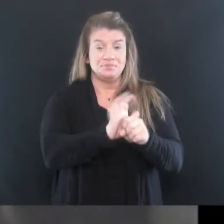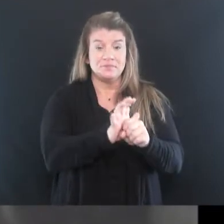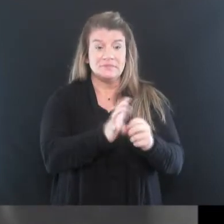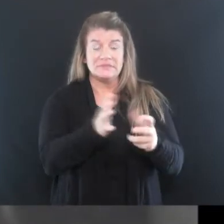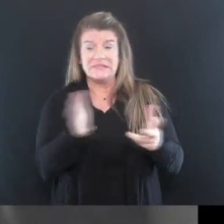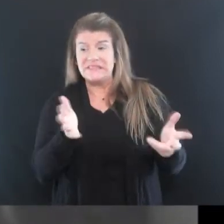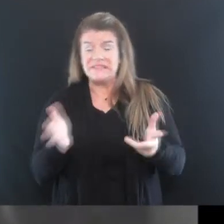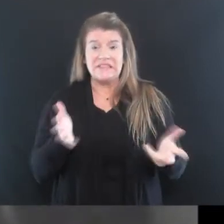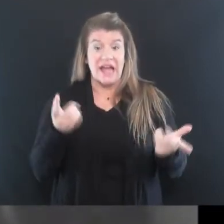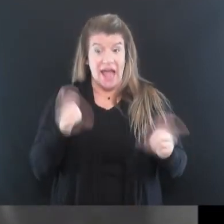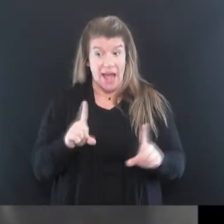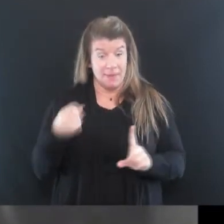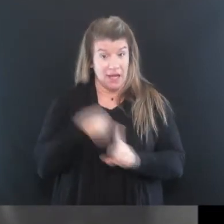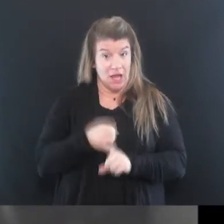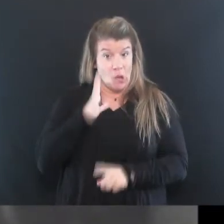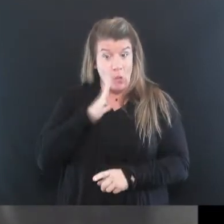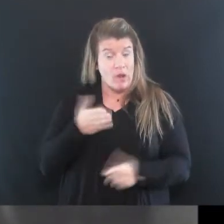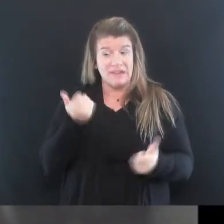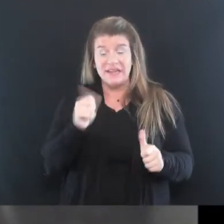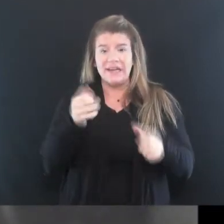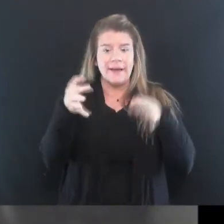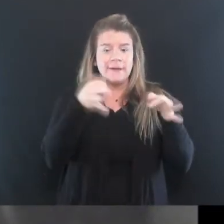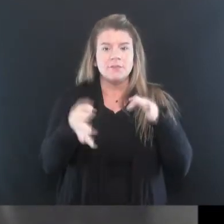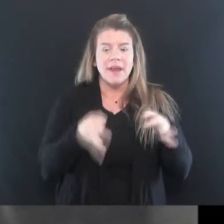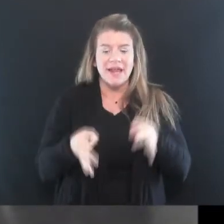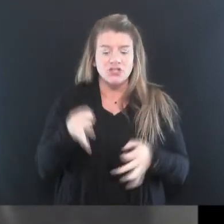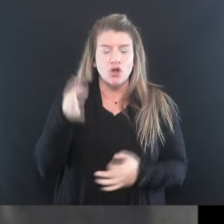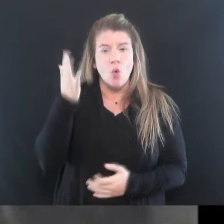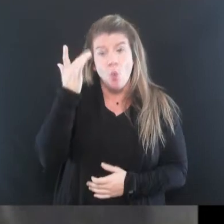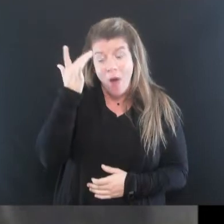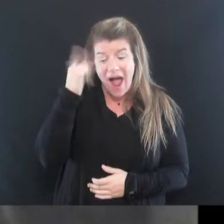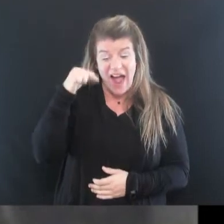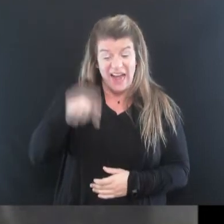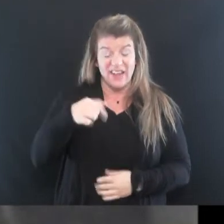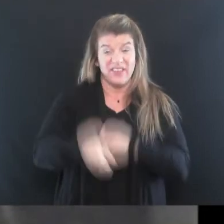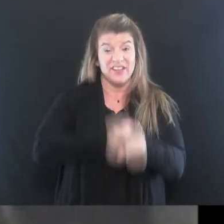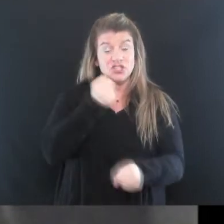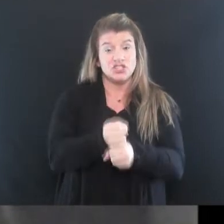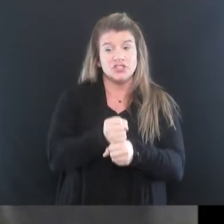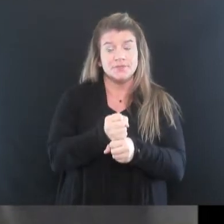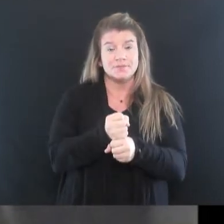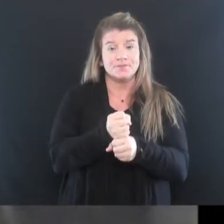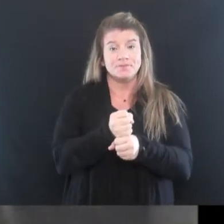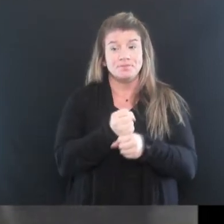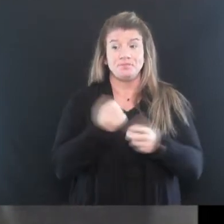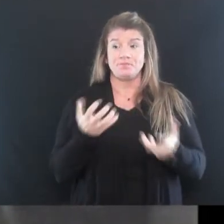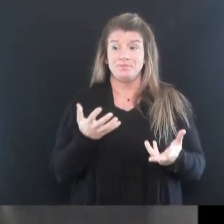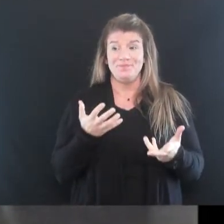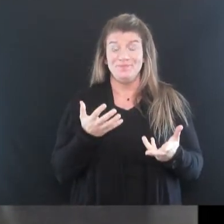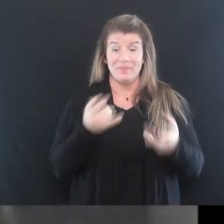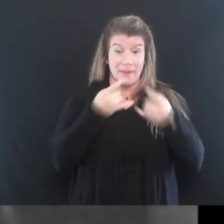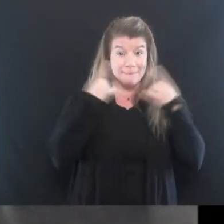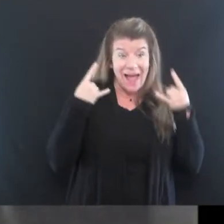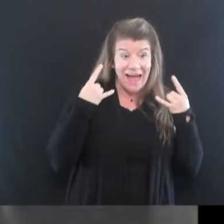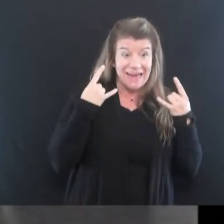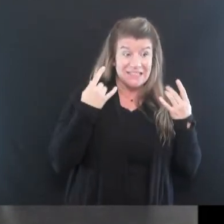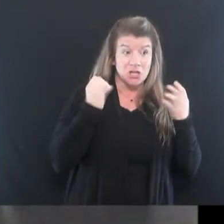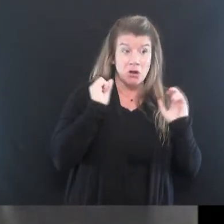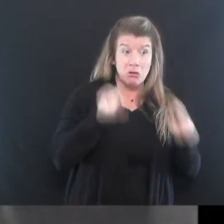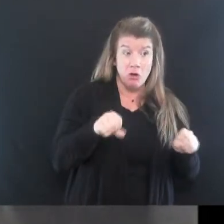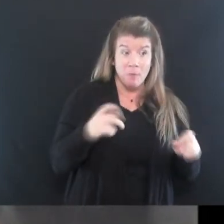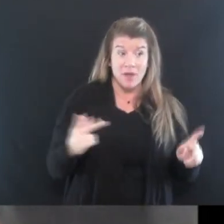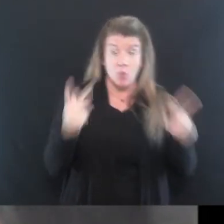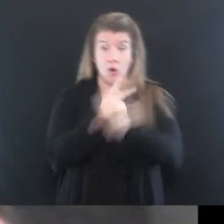way? Is there any explanation on why this year, other than the mask and all, would be worse than last